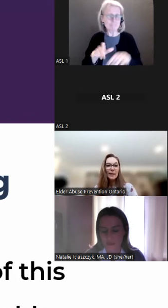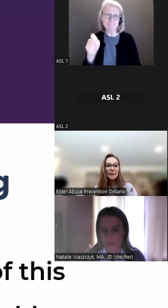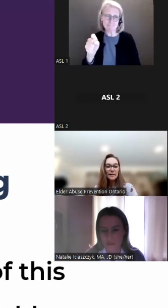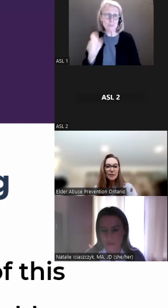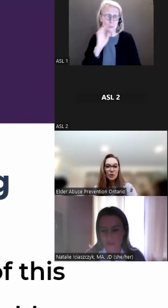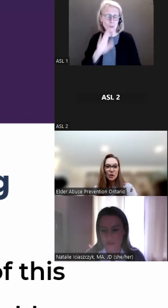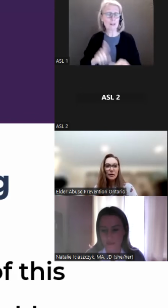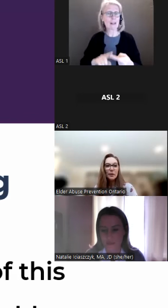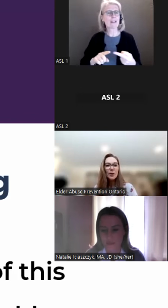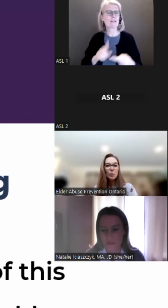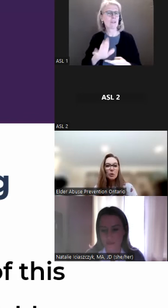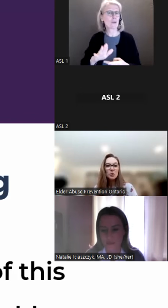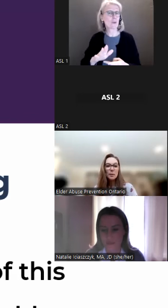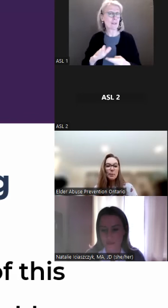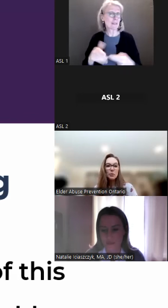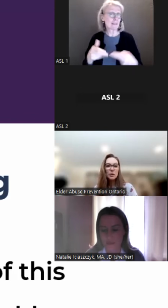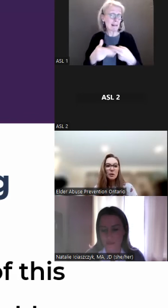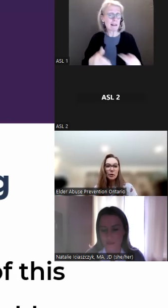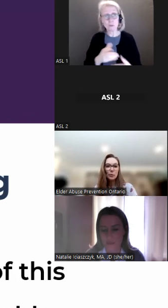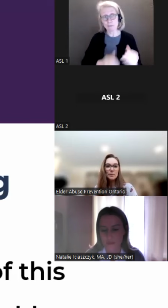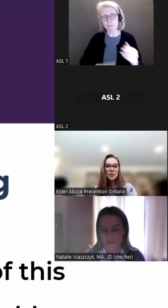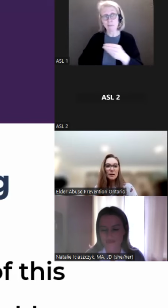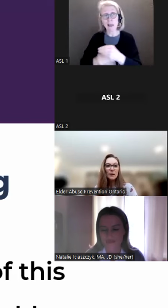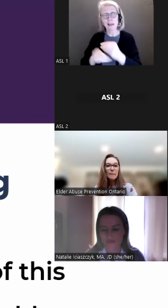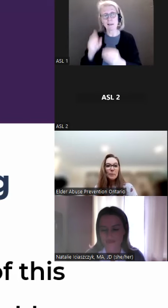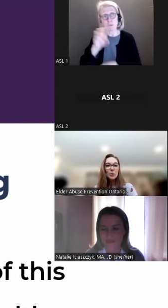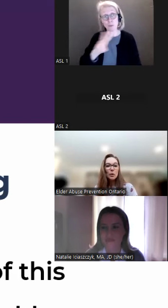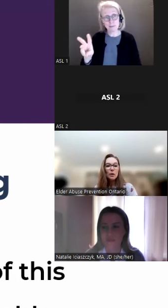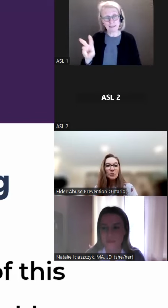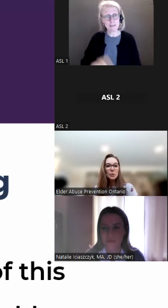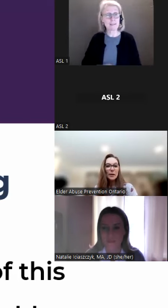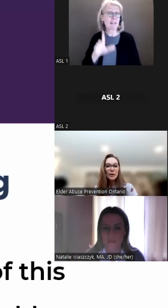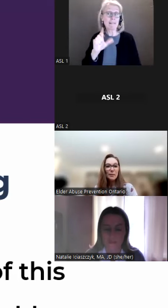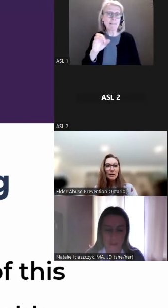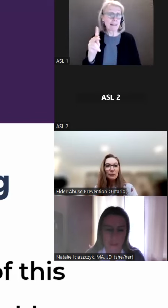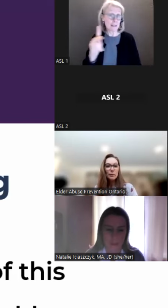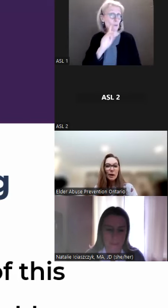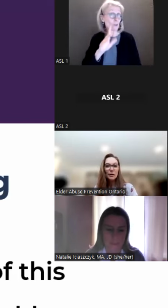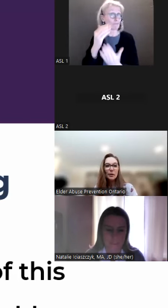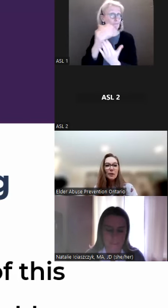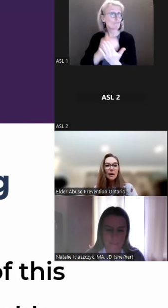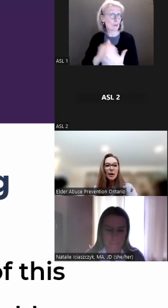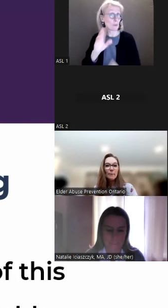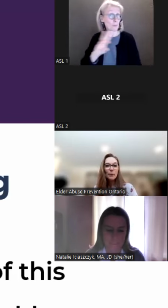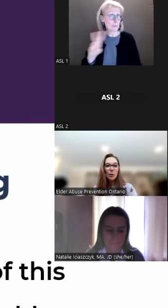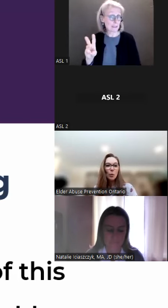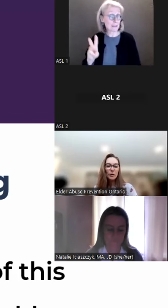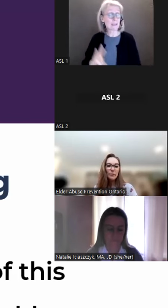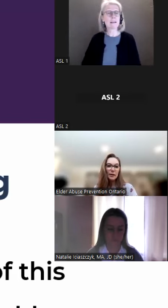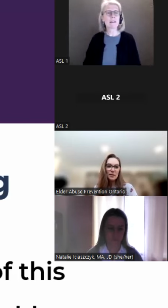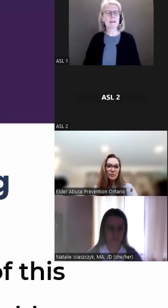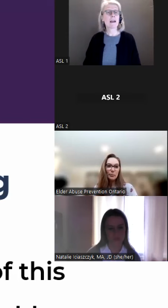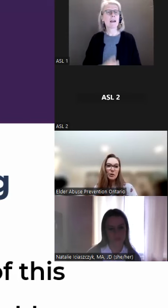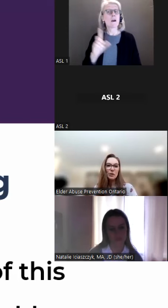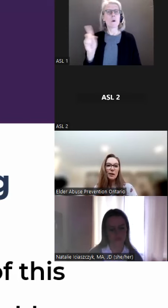presentation, and any links that are shared will also be posted on our website. You will also get an email reminder about where